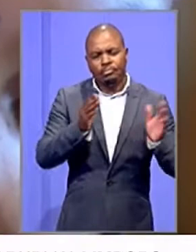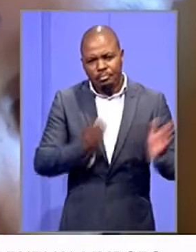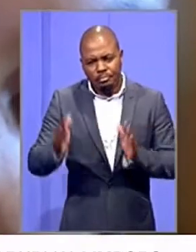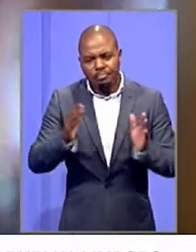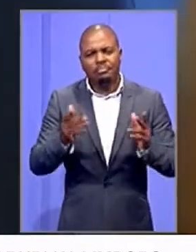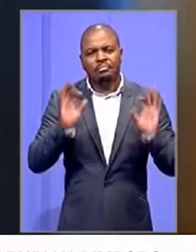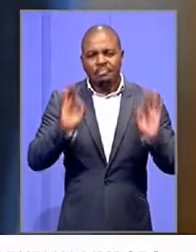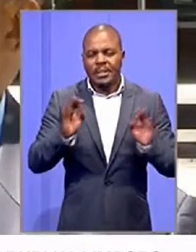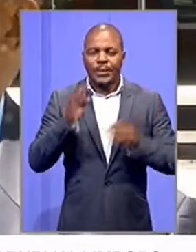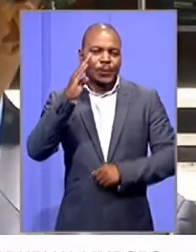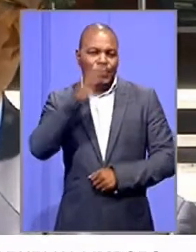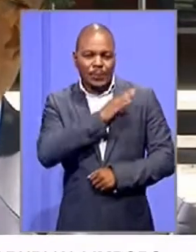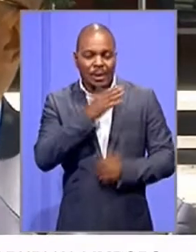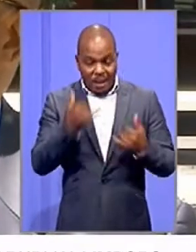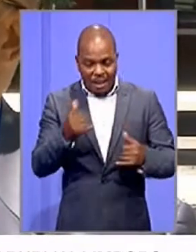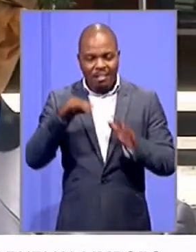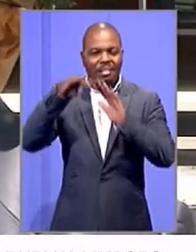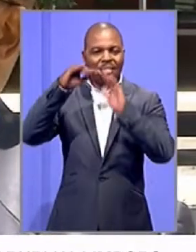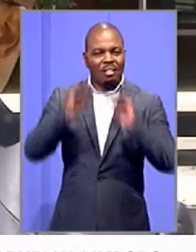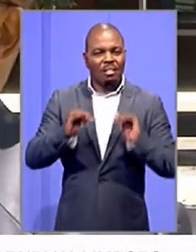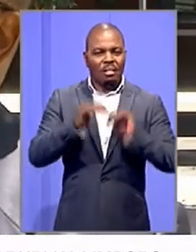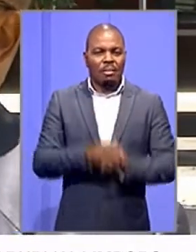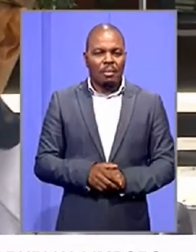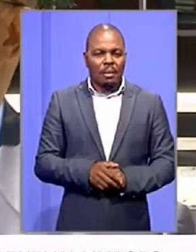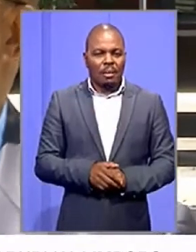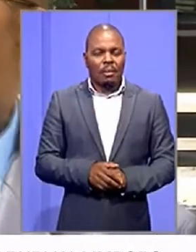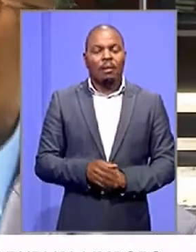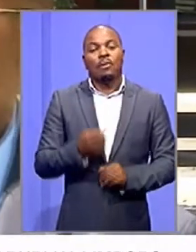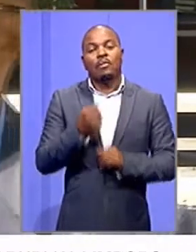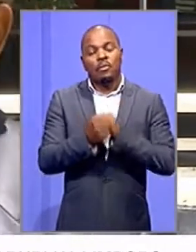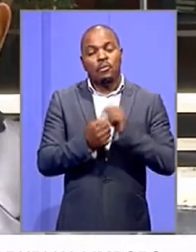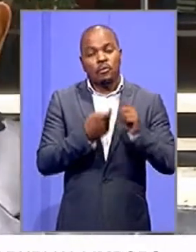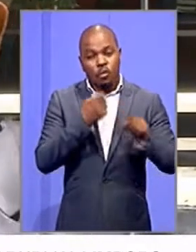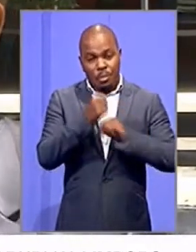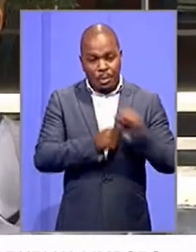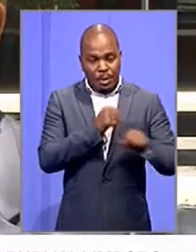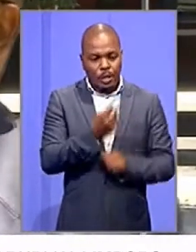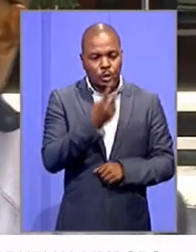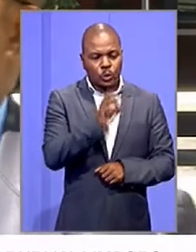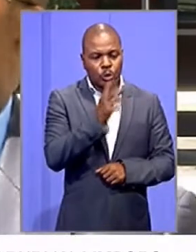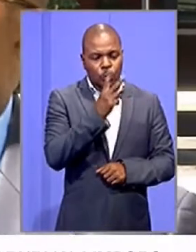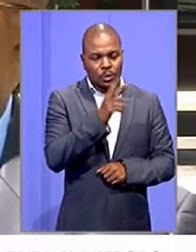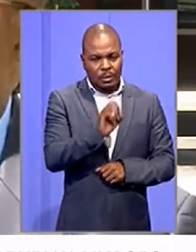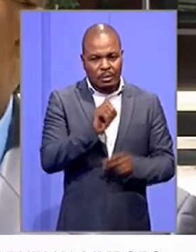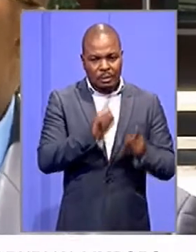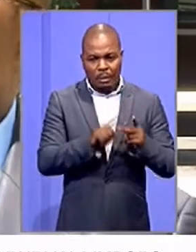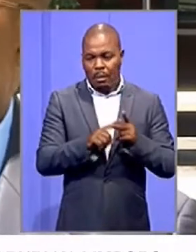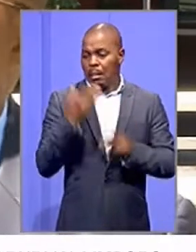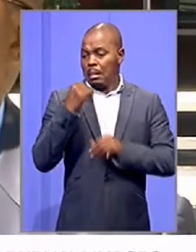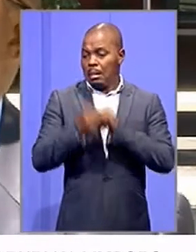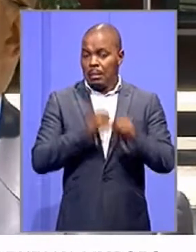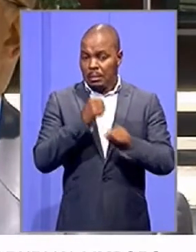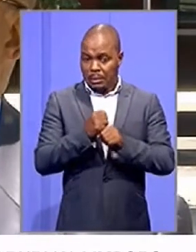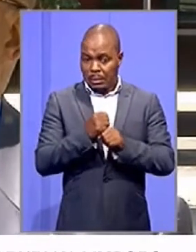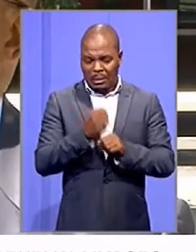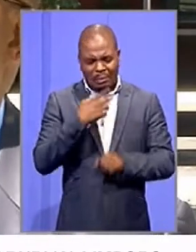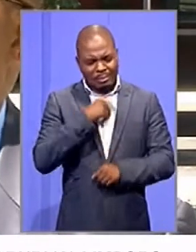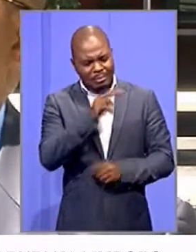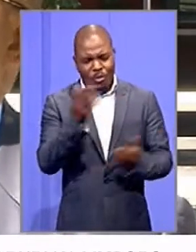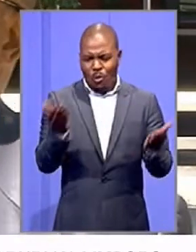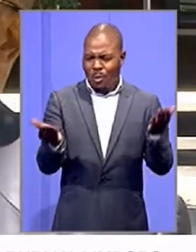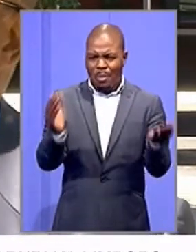phutlamele fase. O ka lebelela dipalopalo tšebe re fela re di fiwa o tloa ka 2020 le ngwaga wa go feta le gona jalo go di bapetša o kgwetša